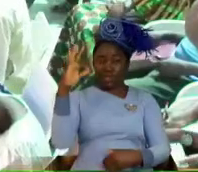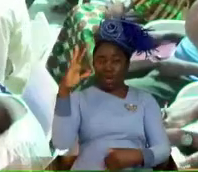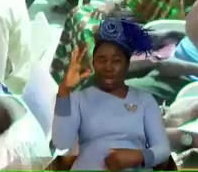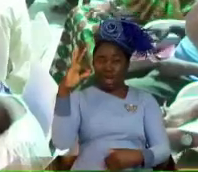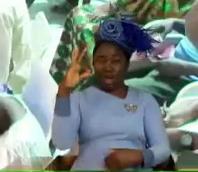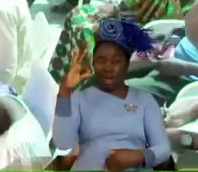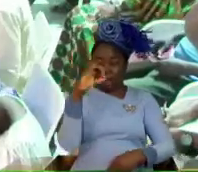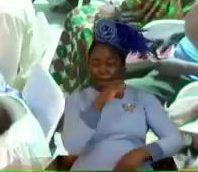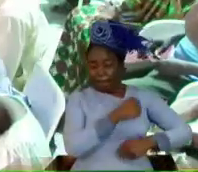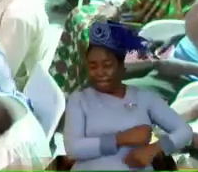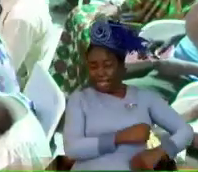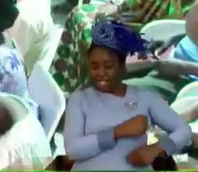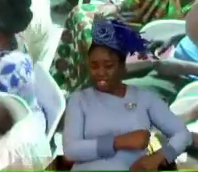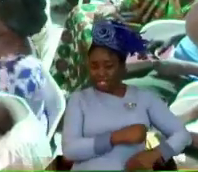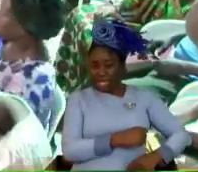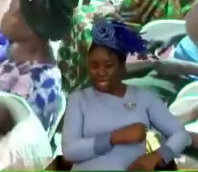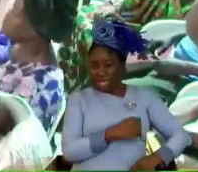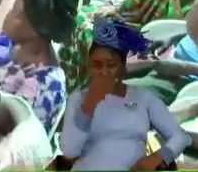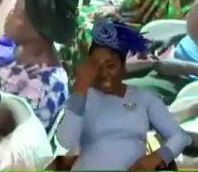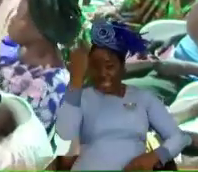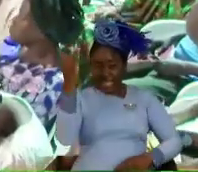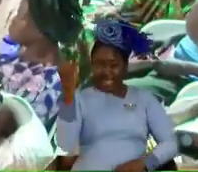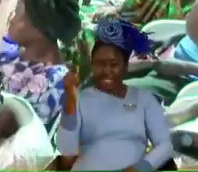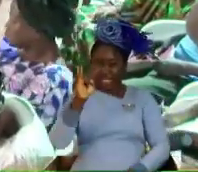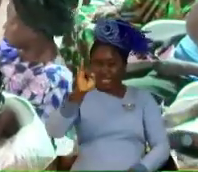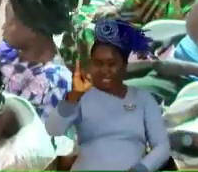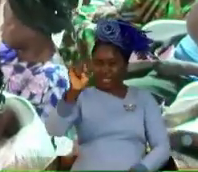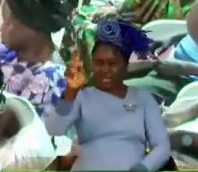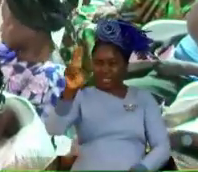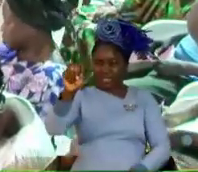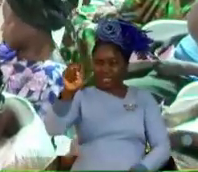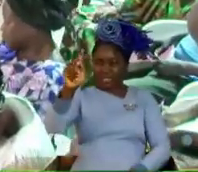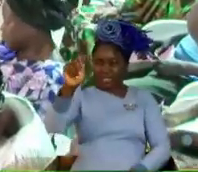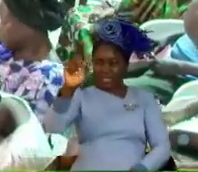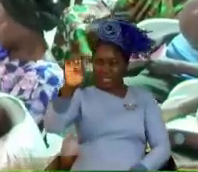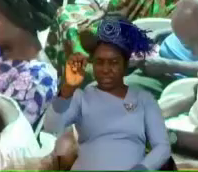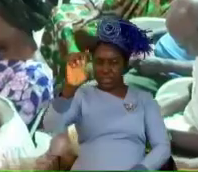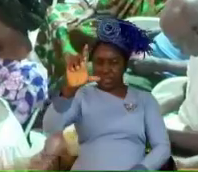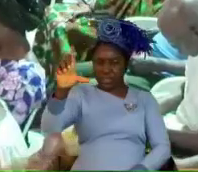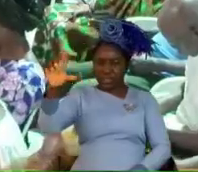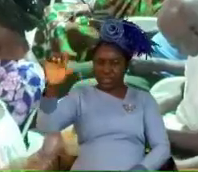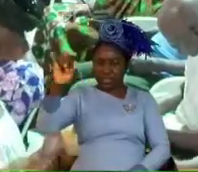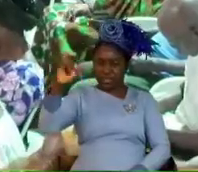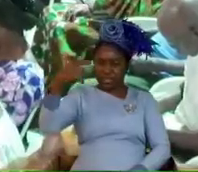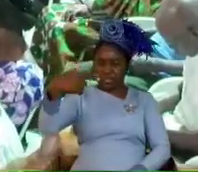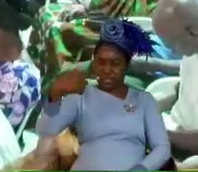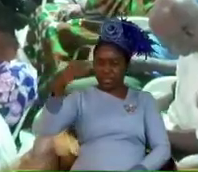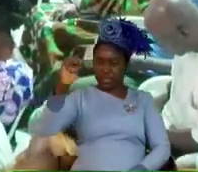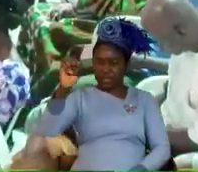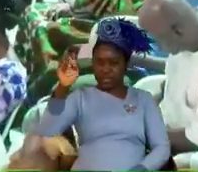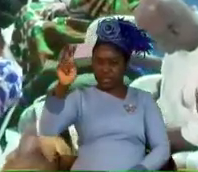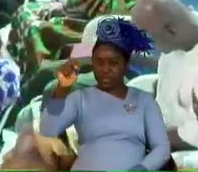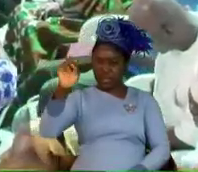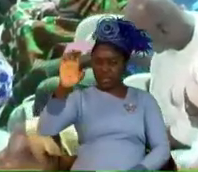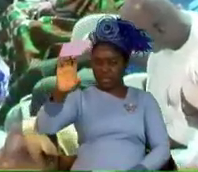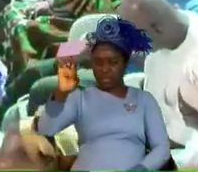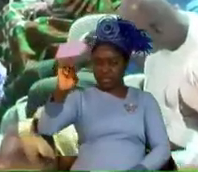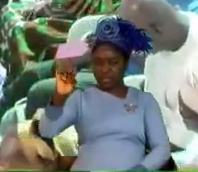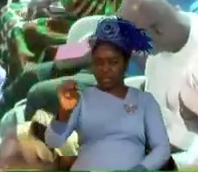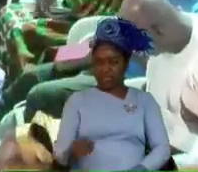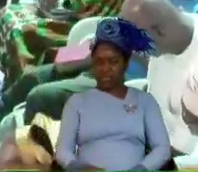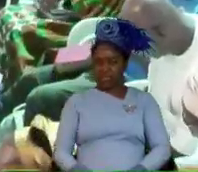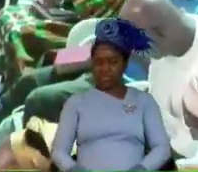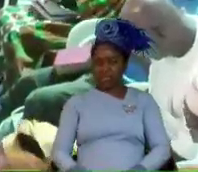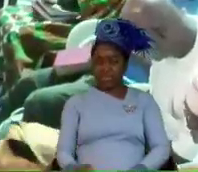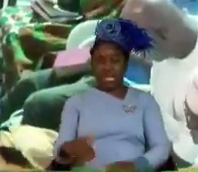military intelligence. Ti ogbon inu awon ologun ti emi. In Psalm